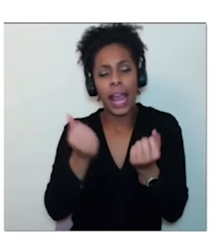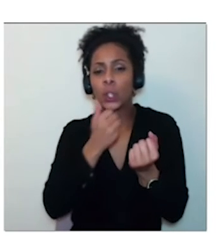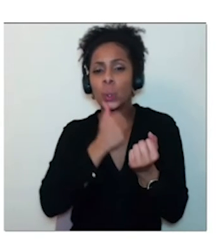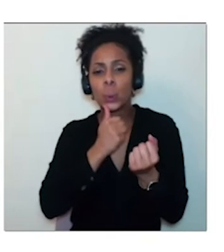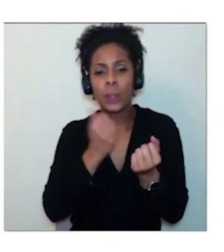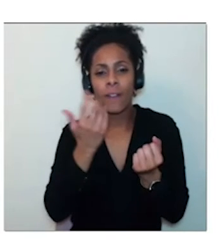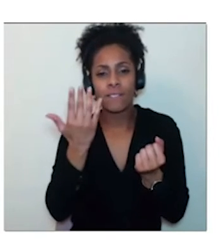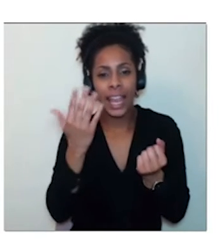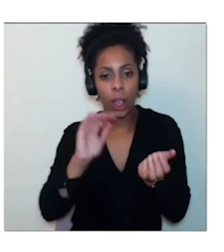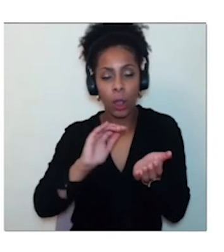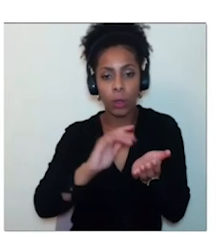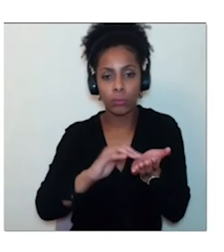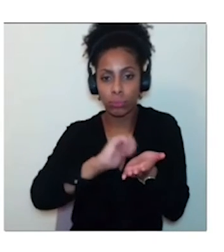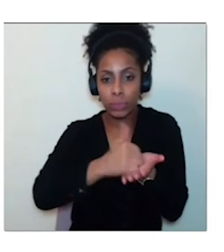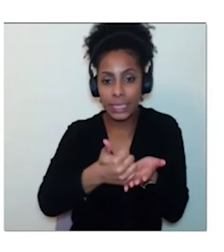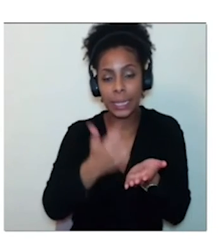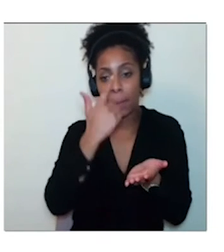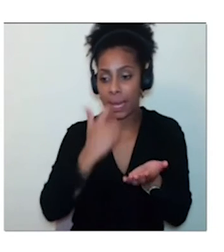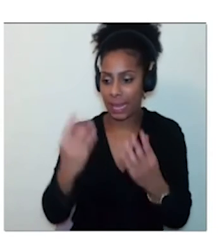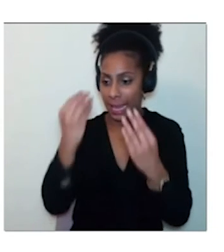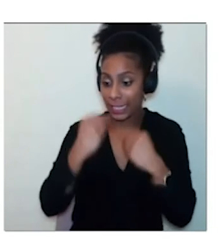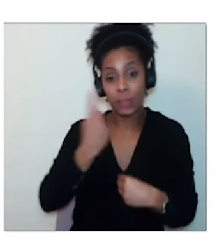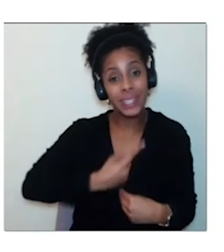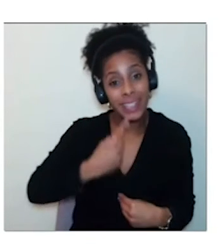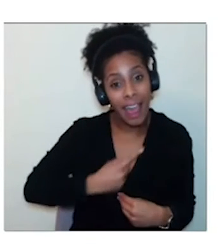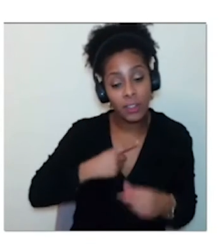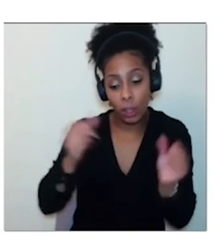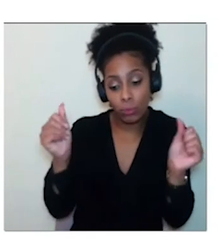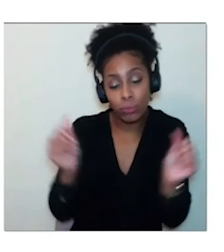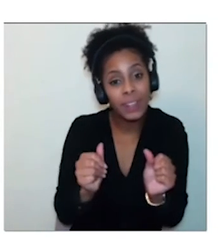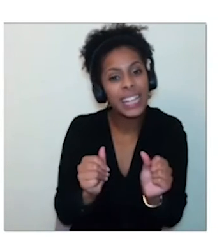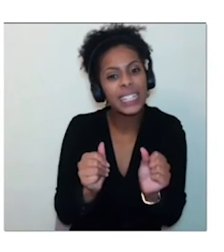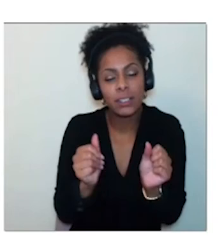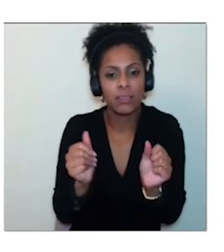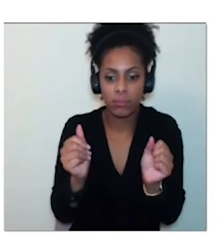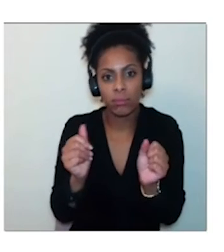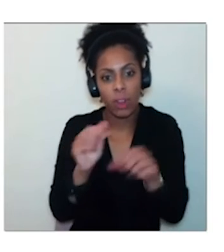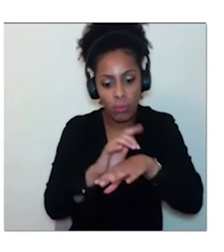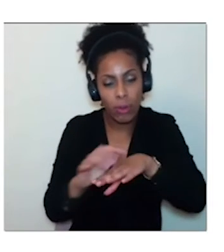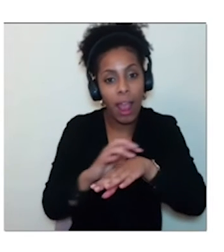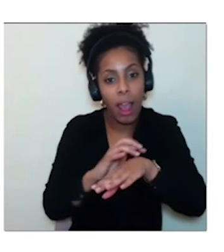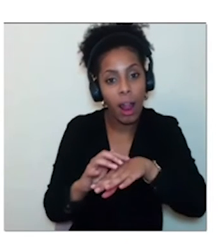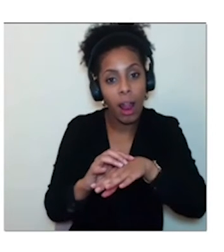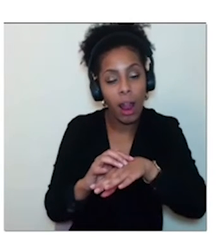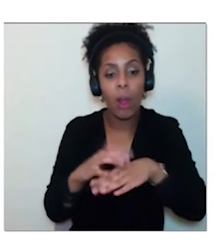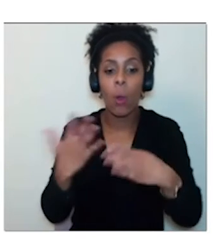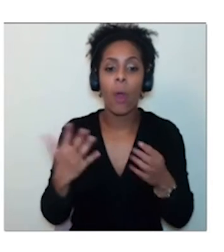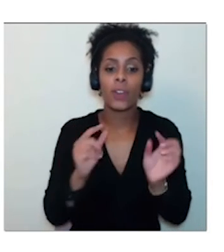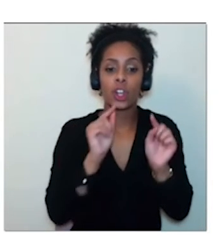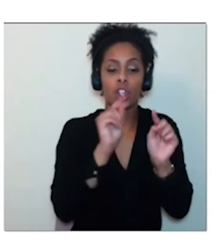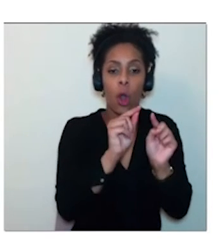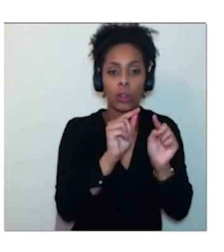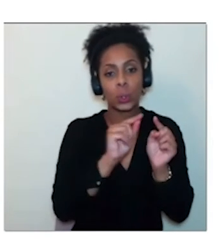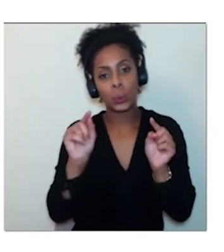themselves abbreviated or contracted Braille, and Dr. Dots is a course for those who prefer to read Braille which is written out